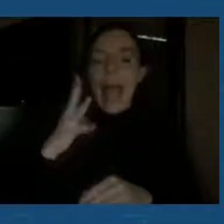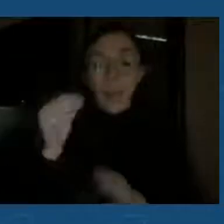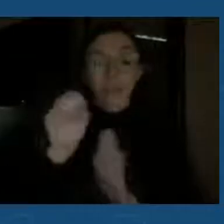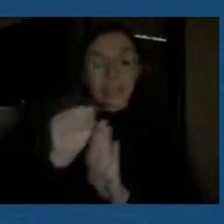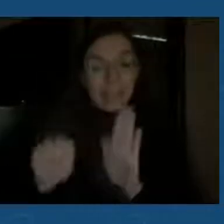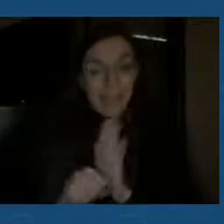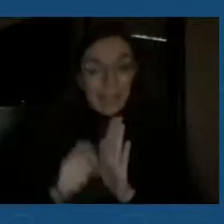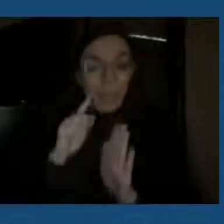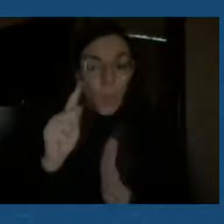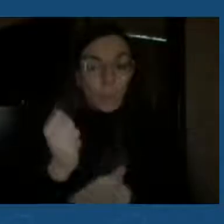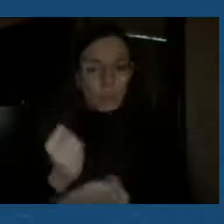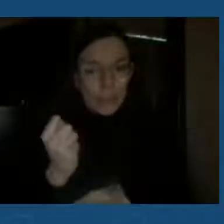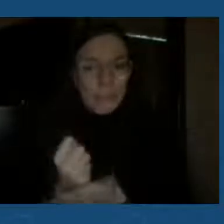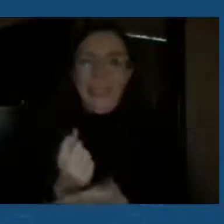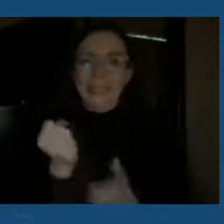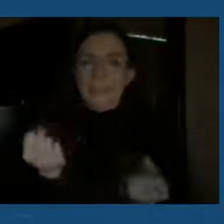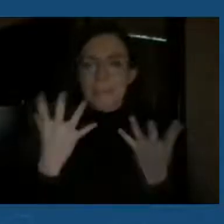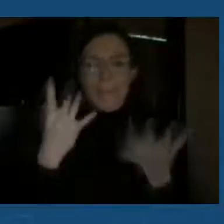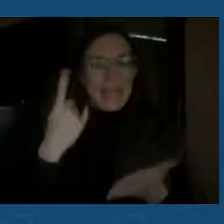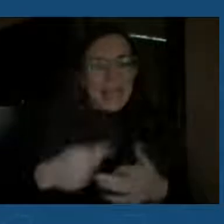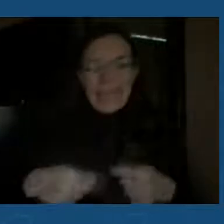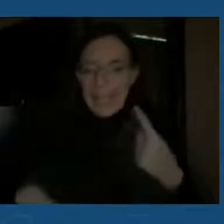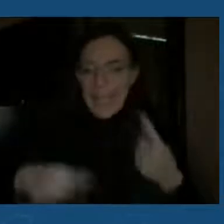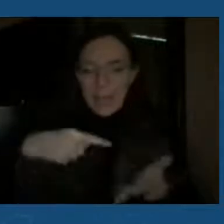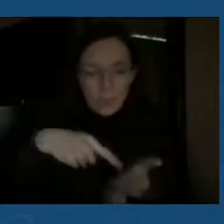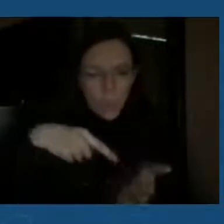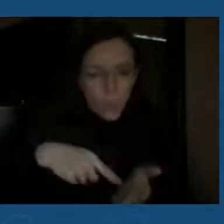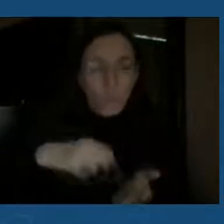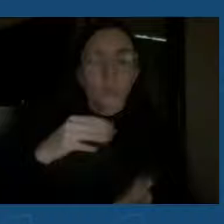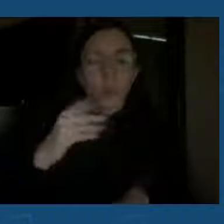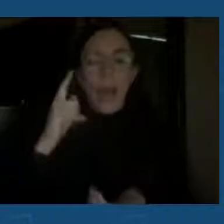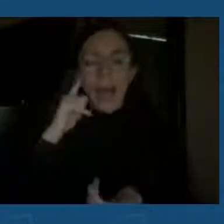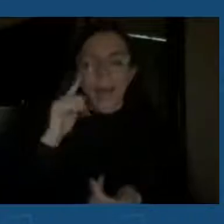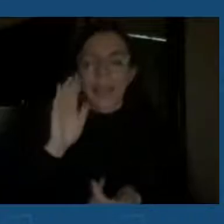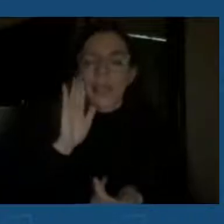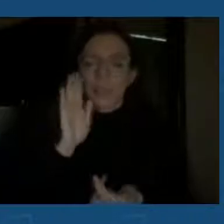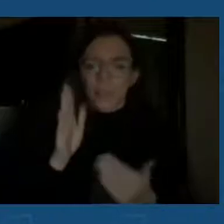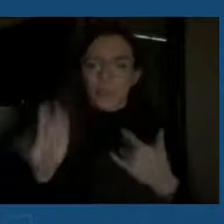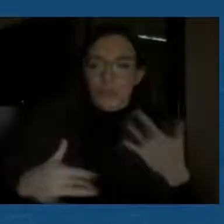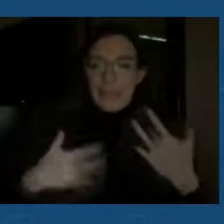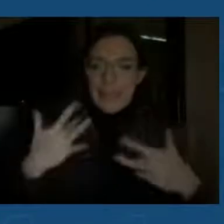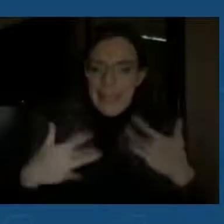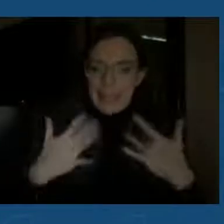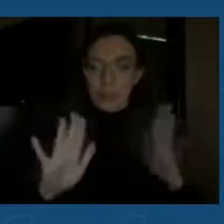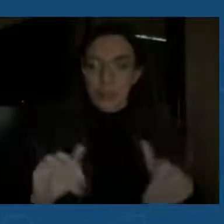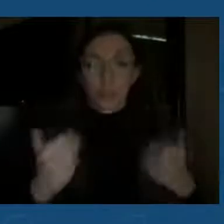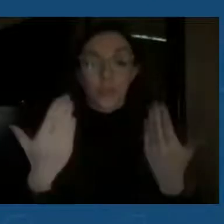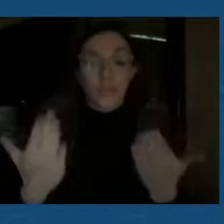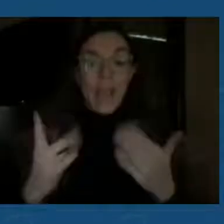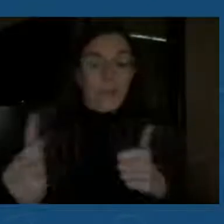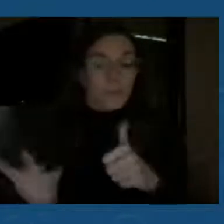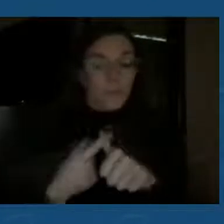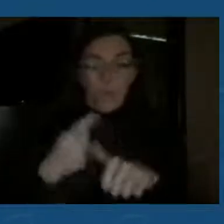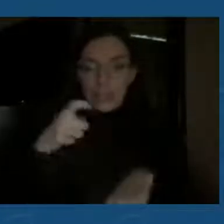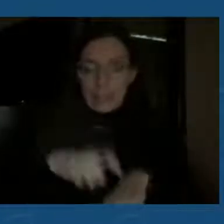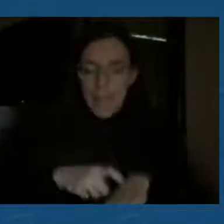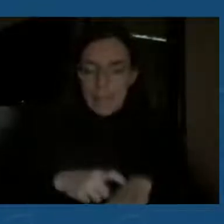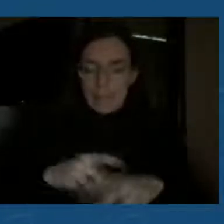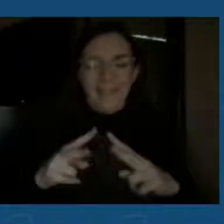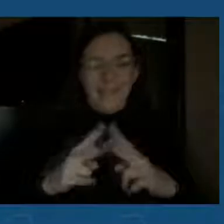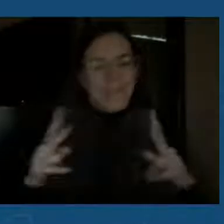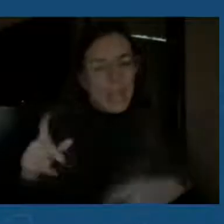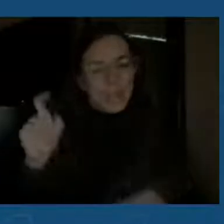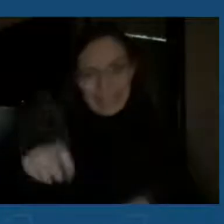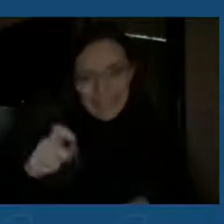do not get treated or get poorly treated. So I think we're really excited to provide, for the first time, very necessary